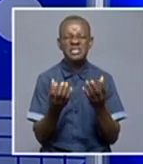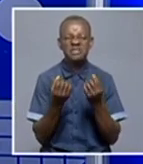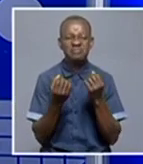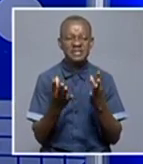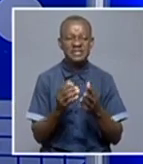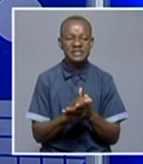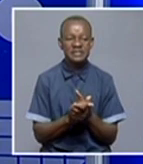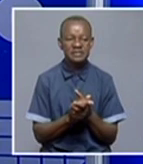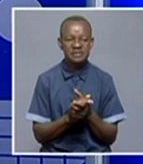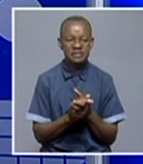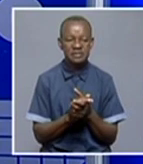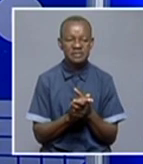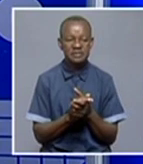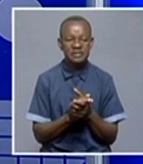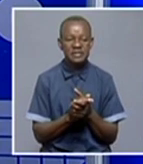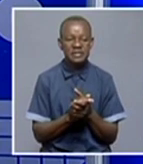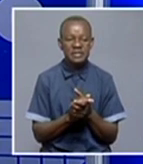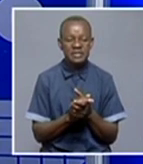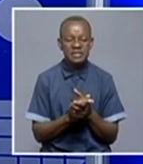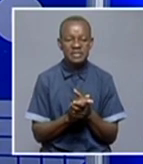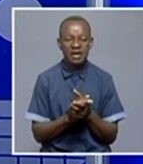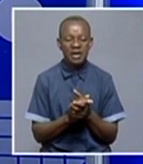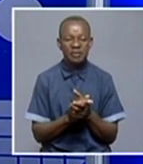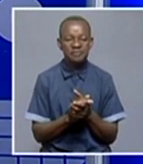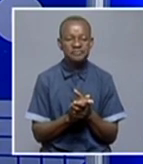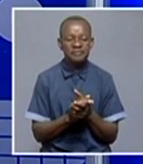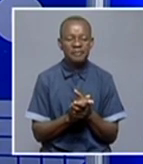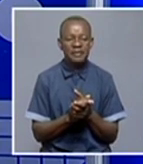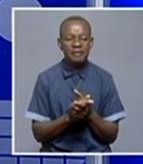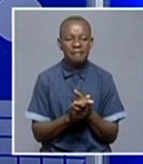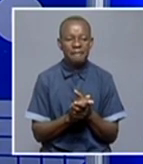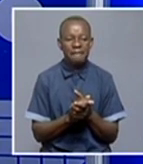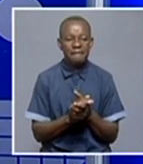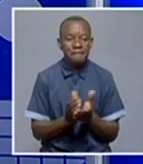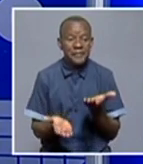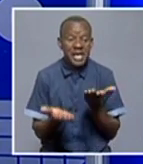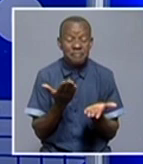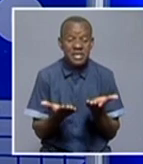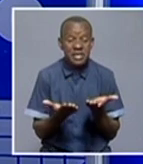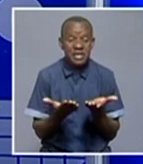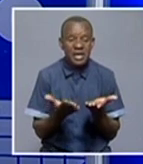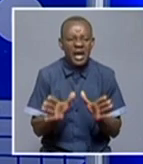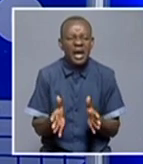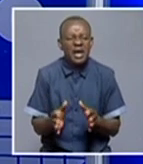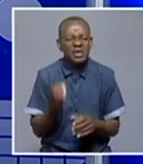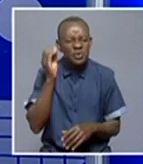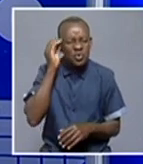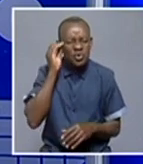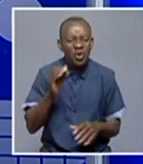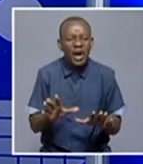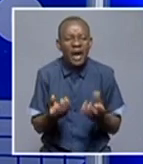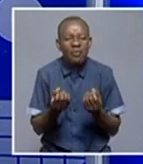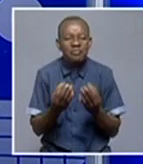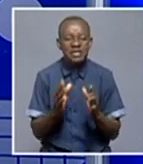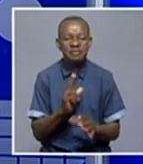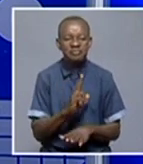have any idea how many people have registered who are set to go to polls tomorrow to elect their leaders of choice?